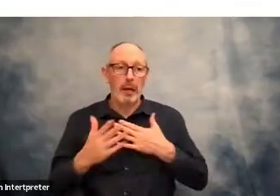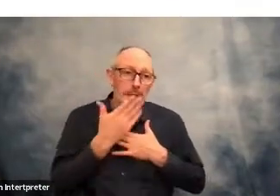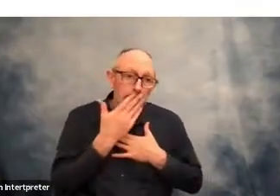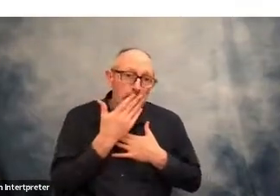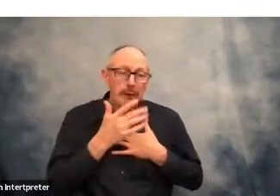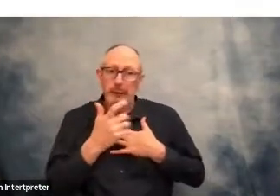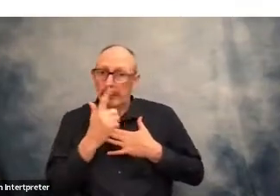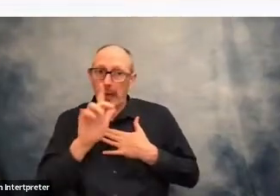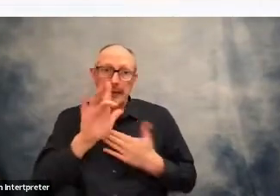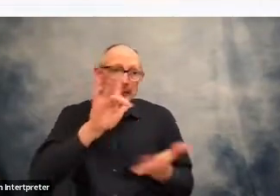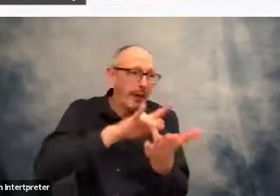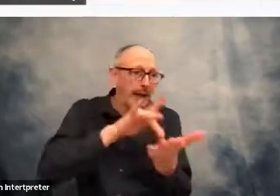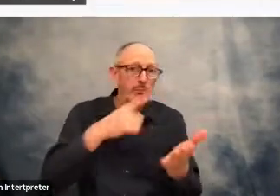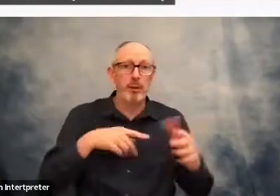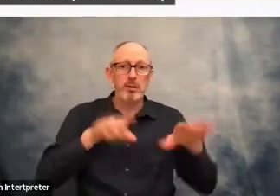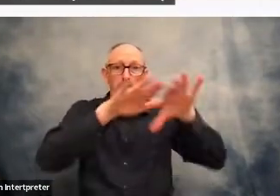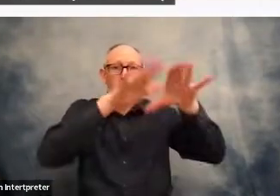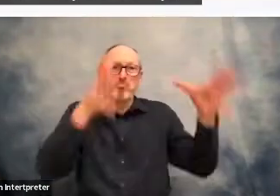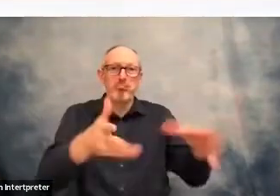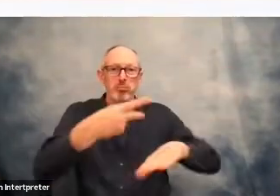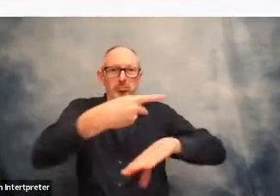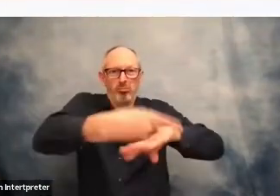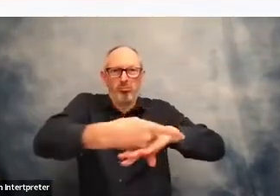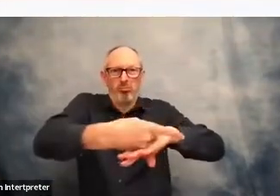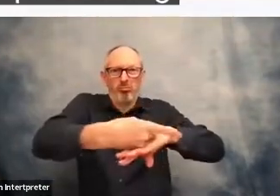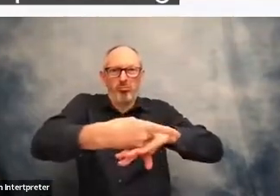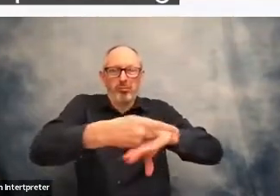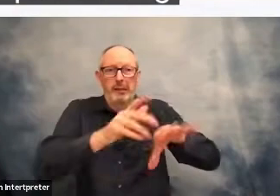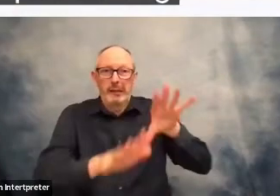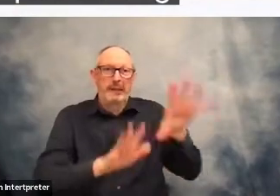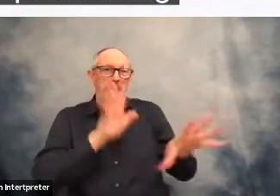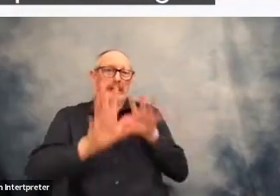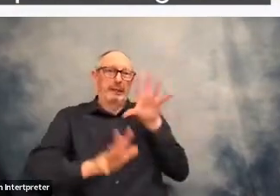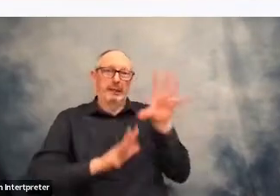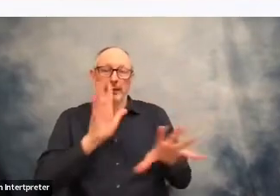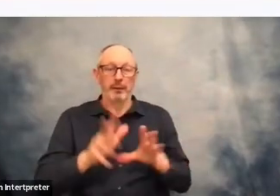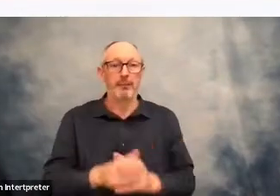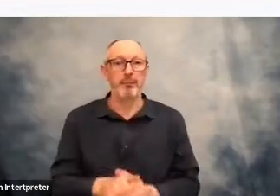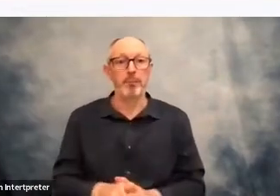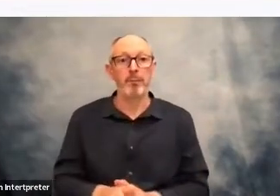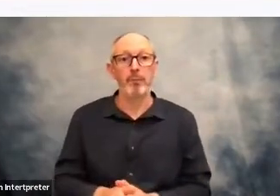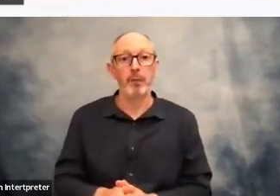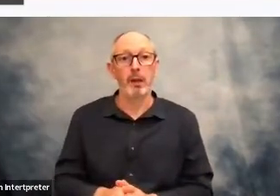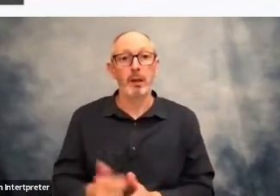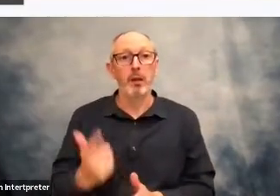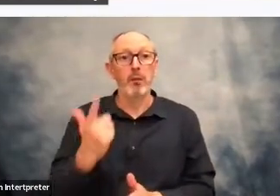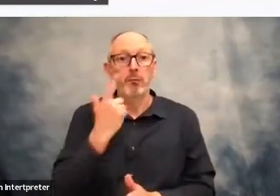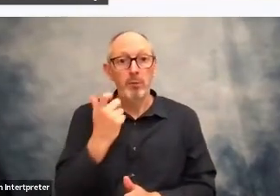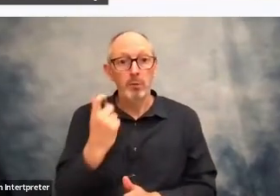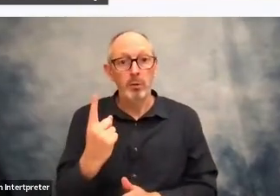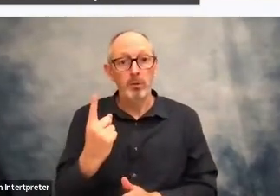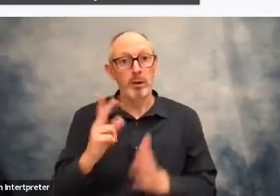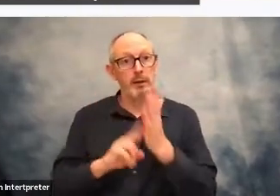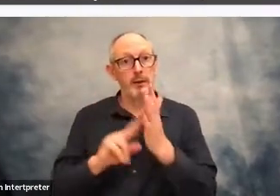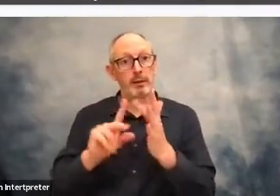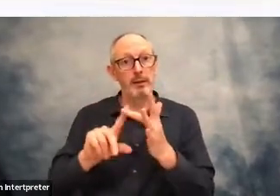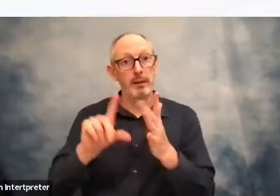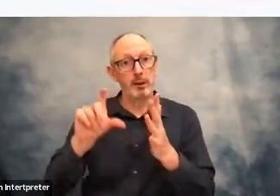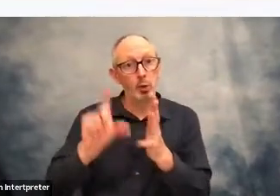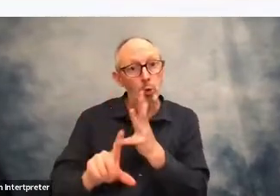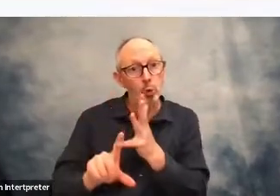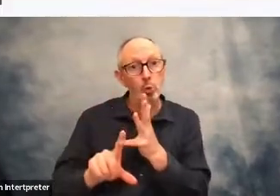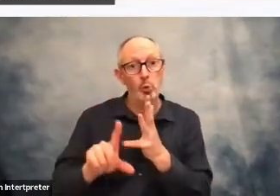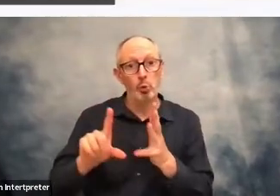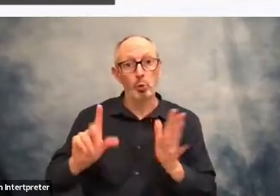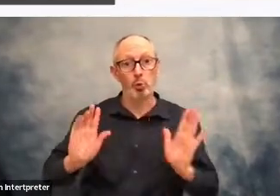own child. I'm the founder Irene, a registered nurse specializing in the NICU. For medical staff, these NICU